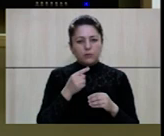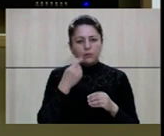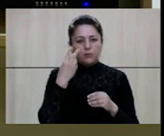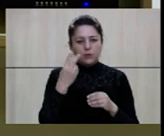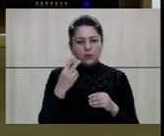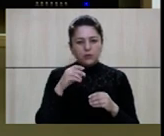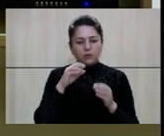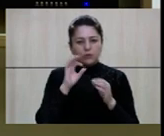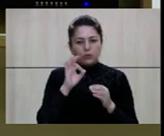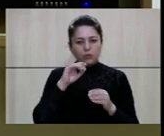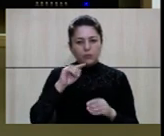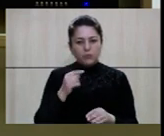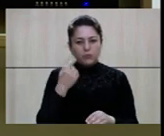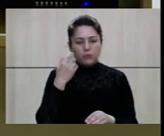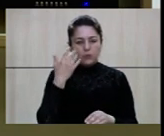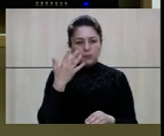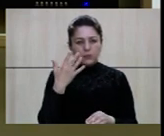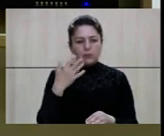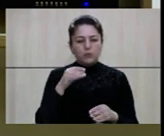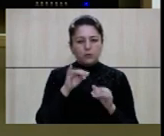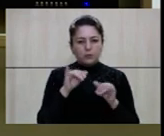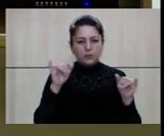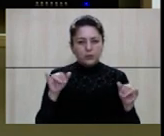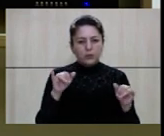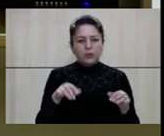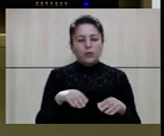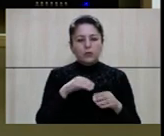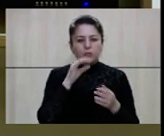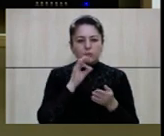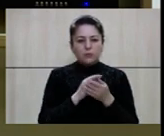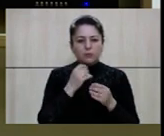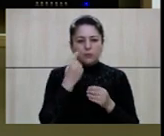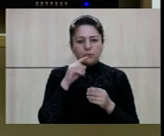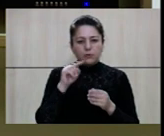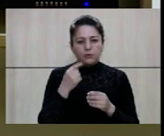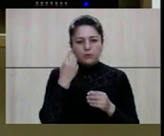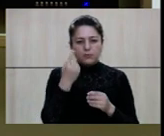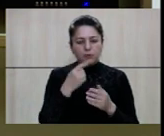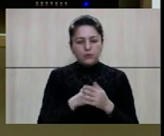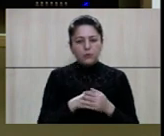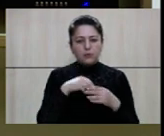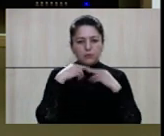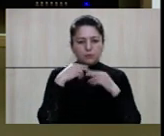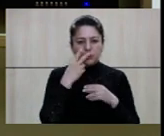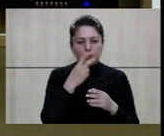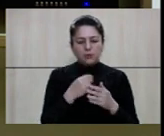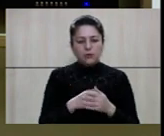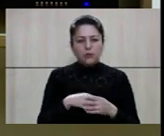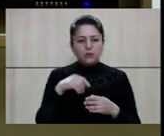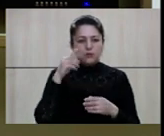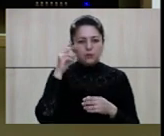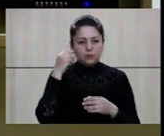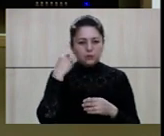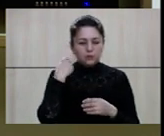2.2 ni 0.5 ga ko'paytirsak esa natija 1.1. E'tibor bering sonlarga.